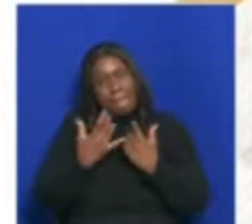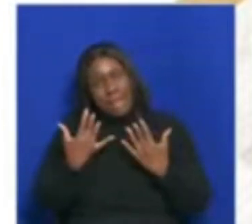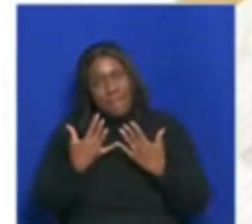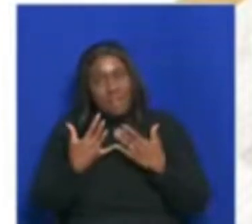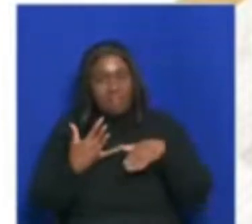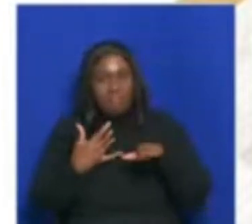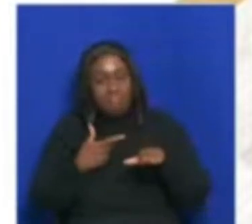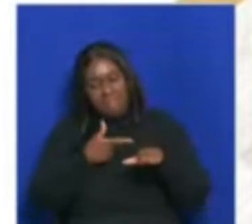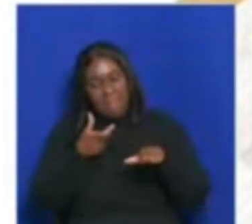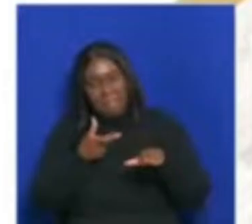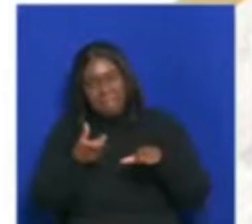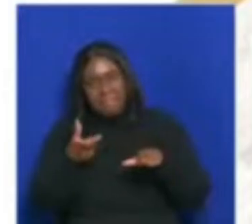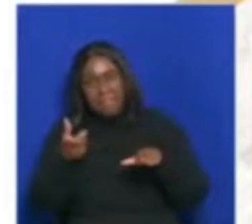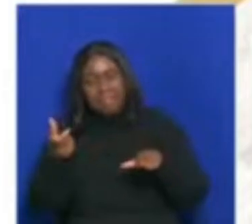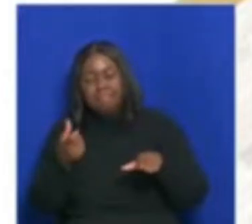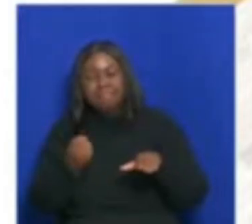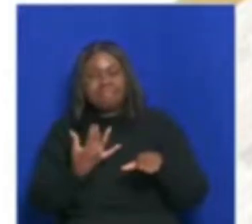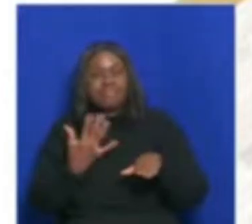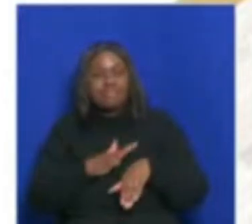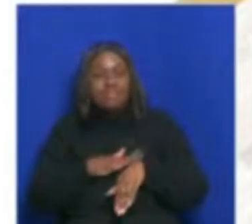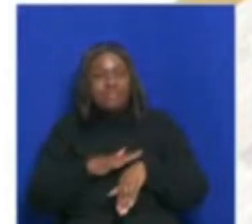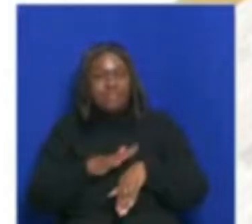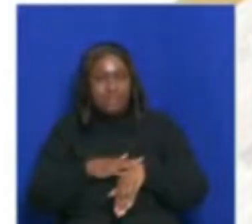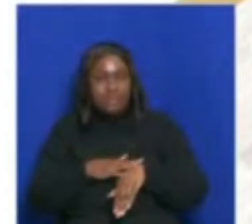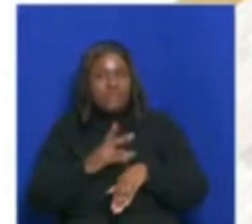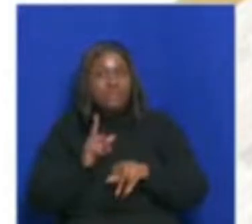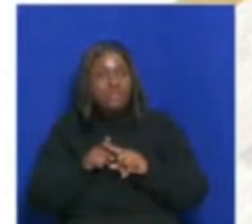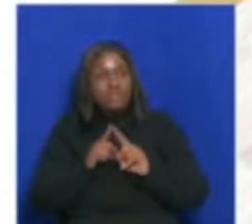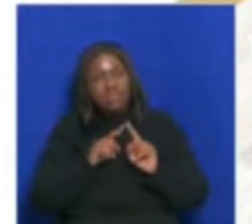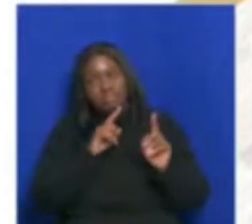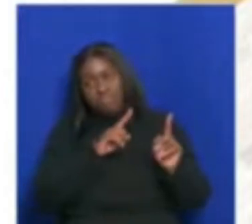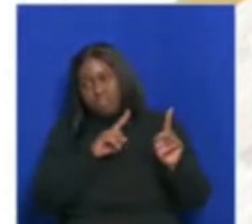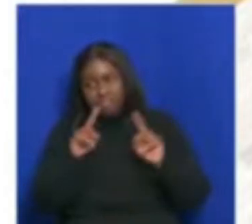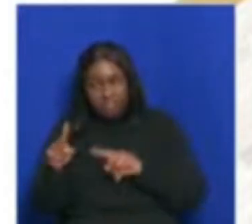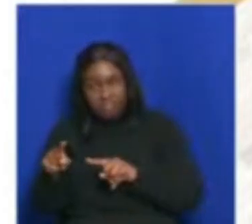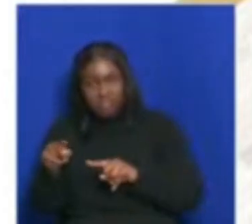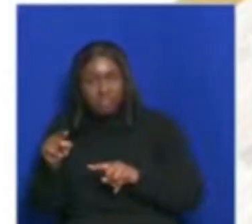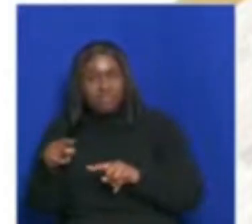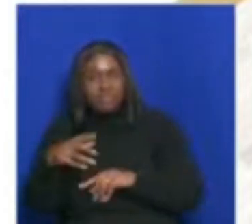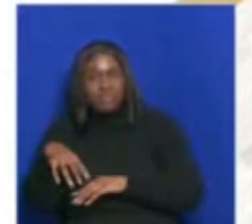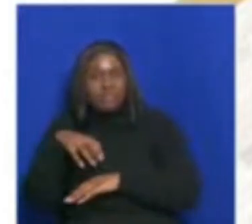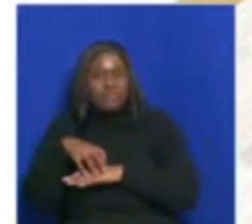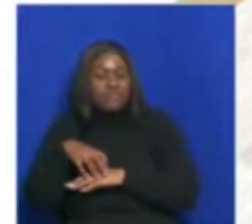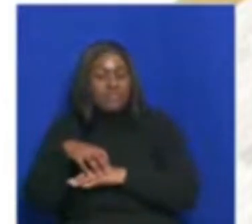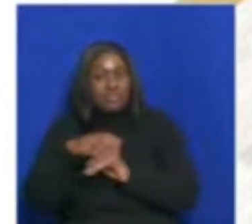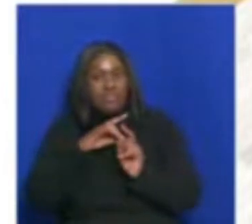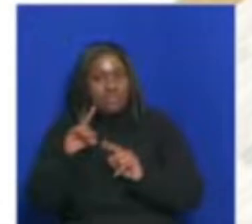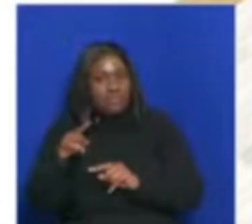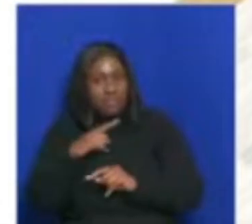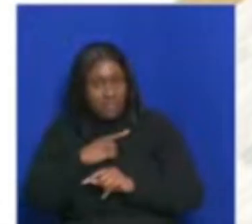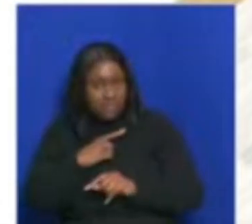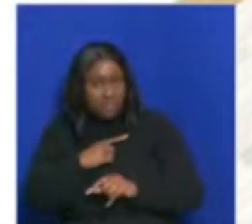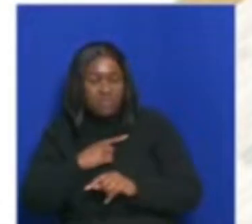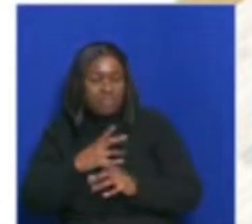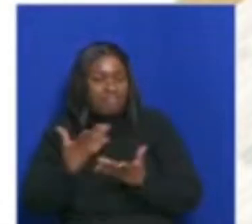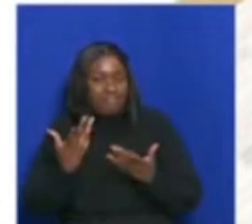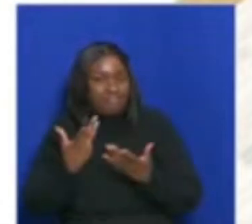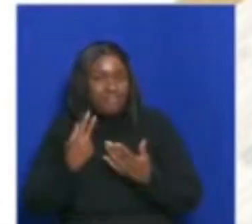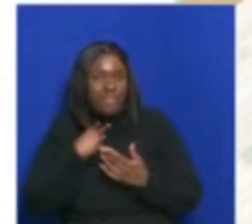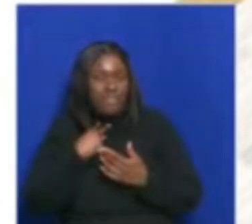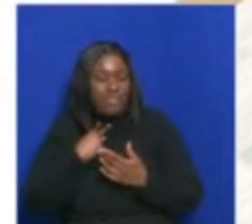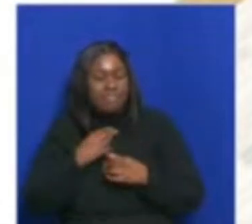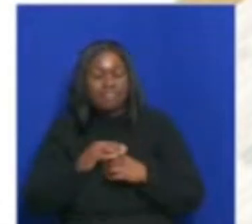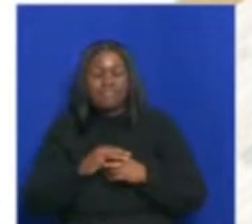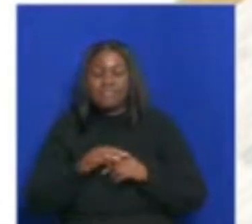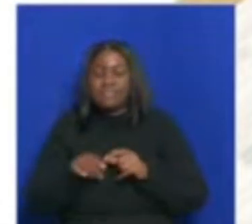their attendance at the secondary crime scene. Primary residue test samples could not be uplifted as the officers had left